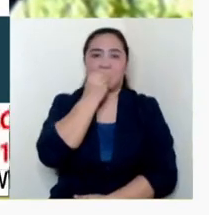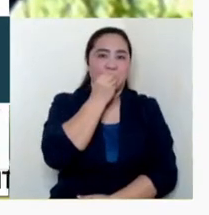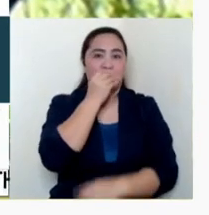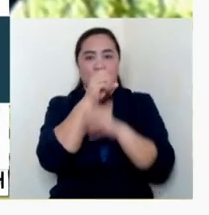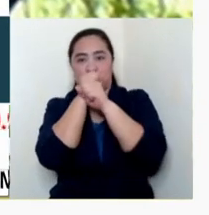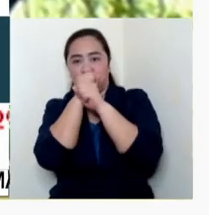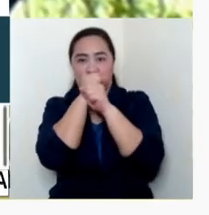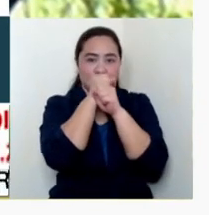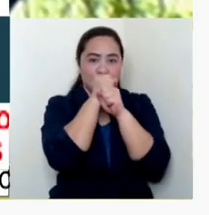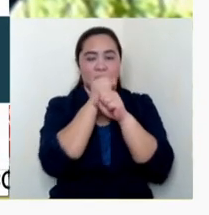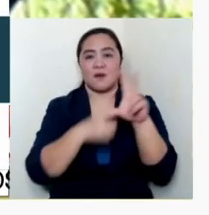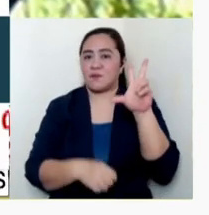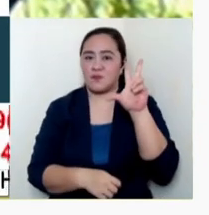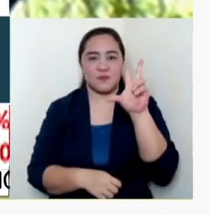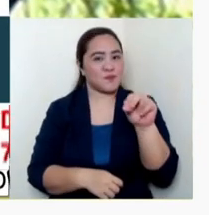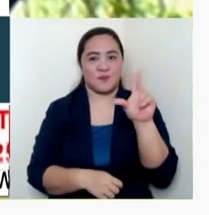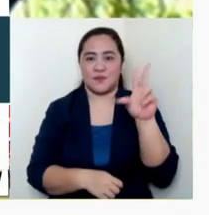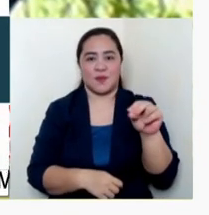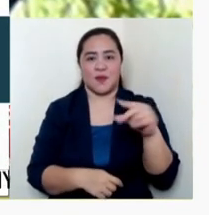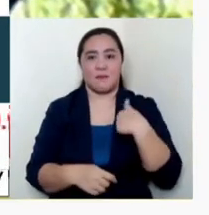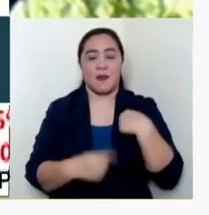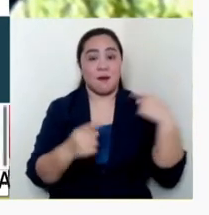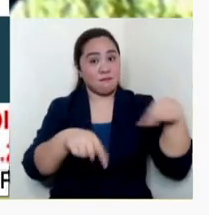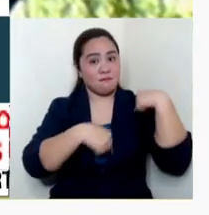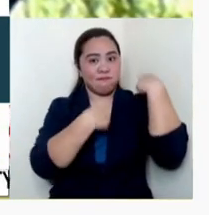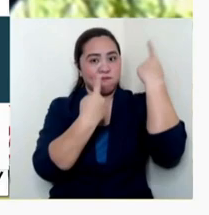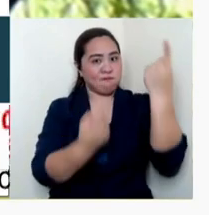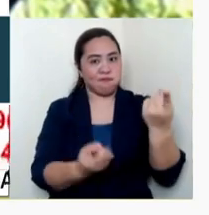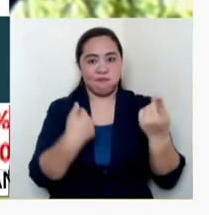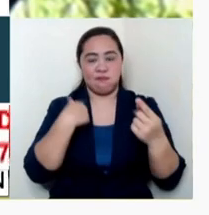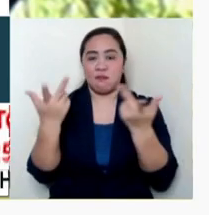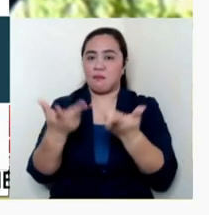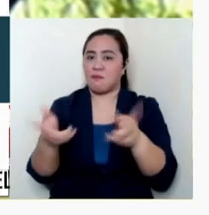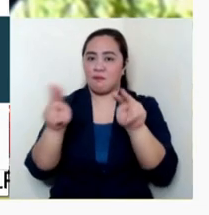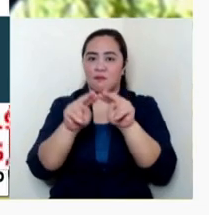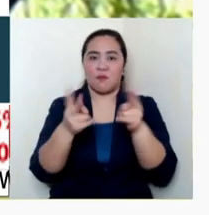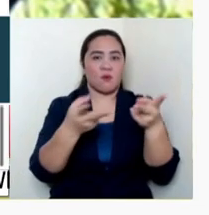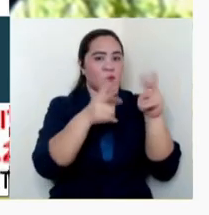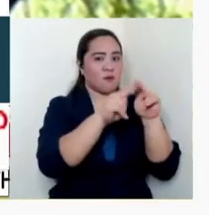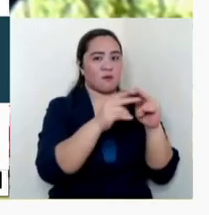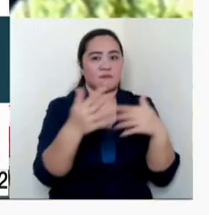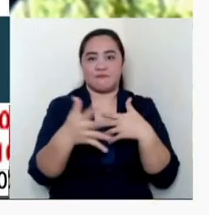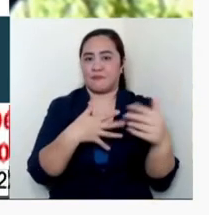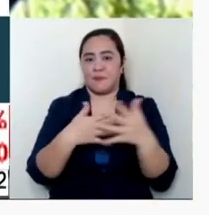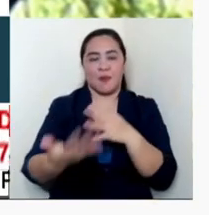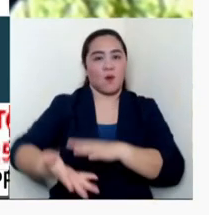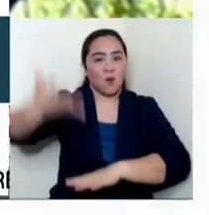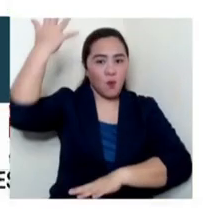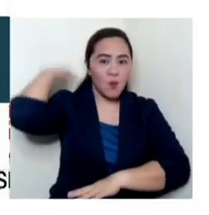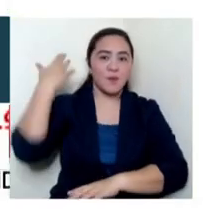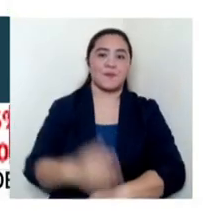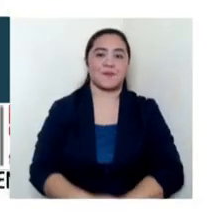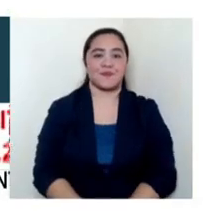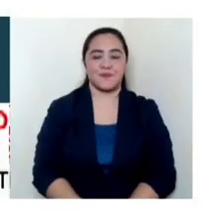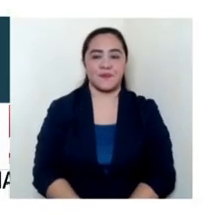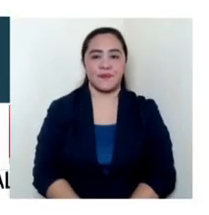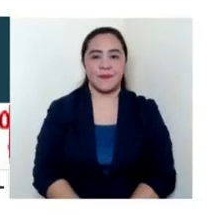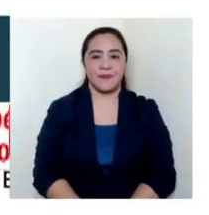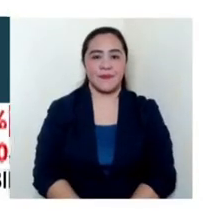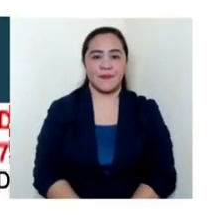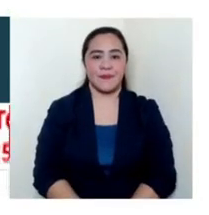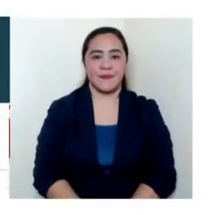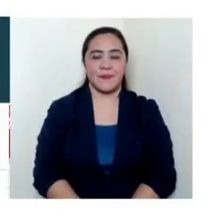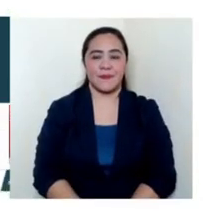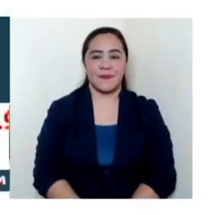magsasalita. I have never been like that in any of the positions I've held in government. I want to go back to when